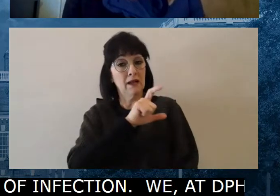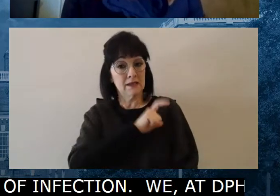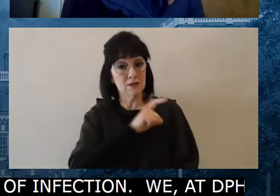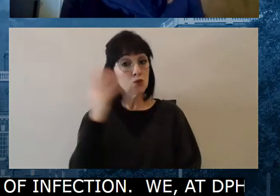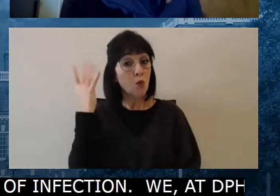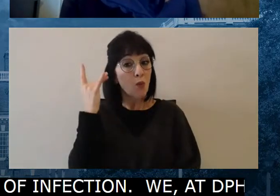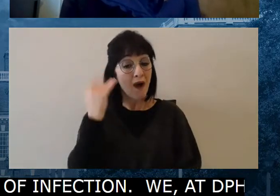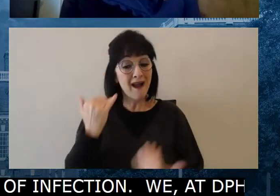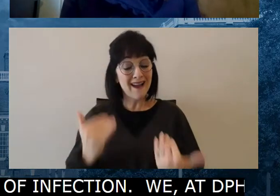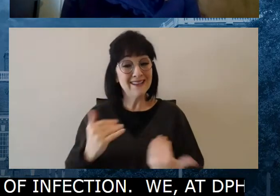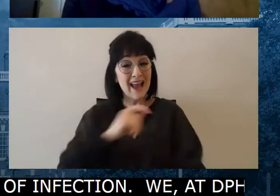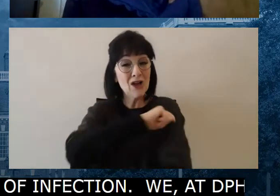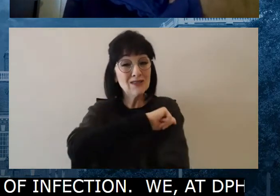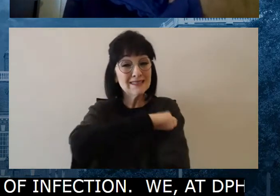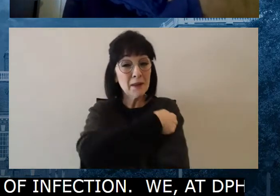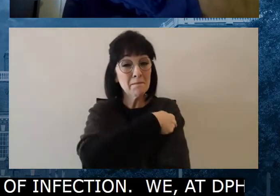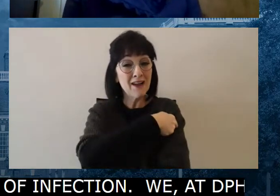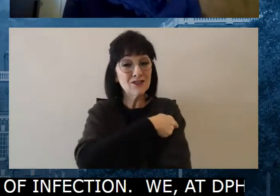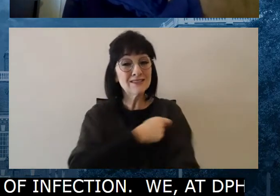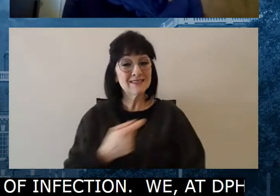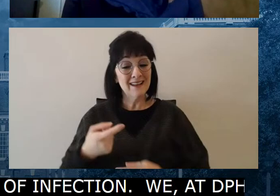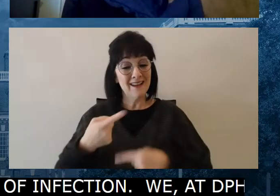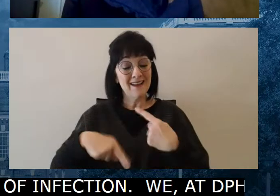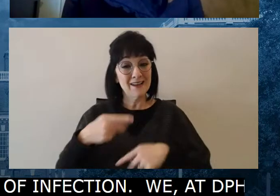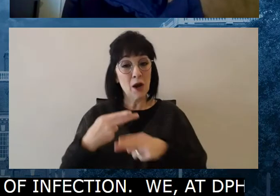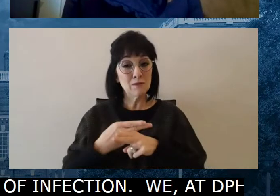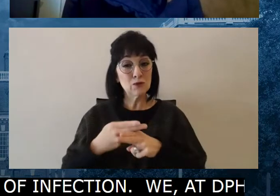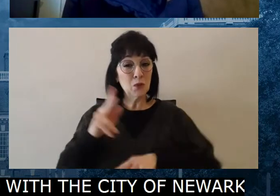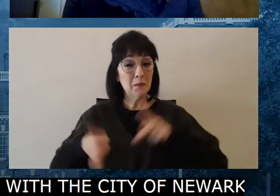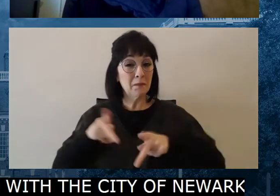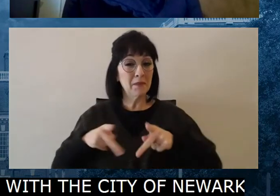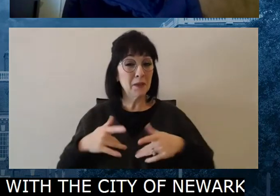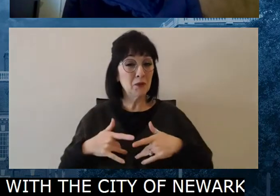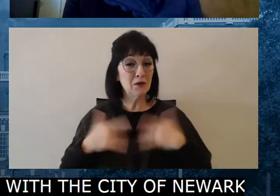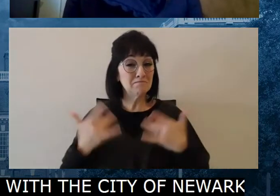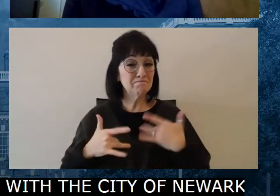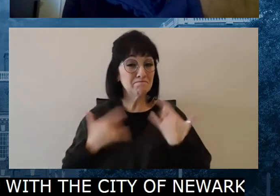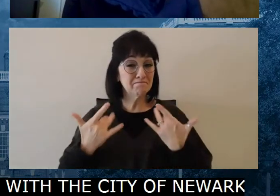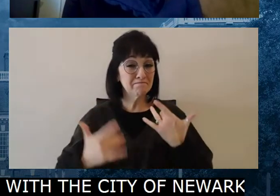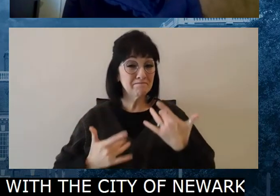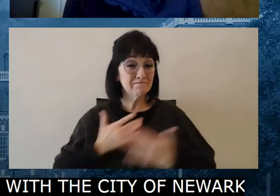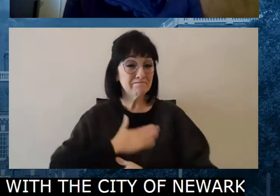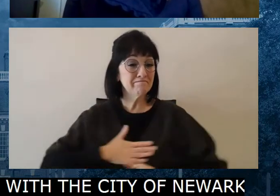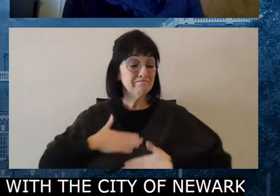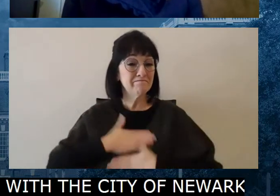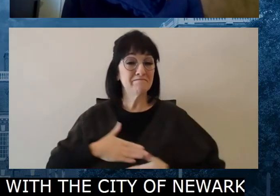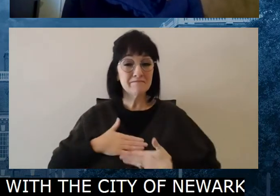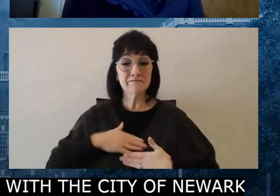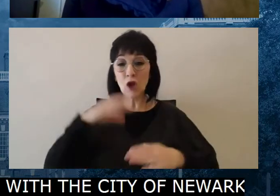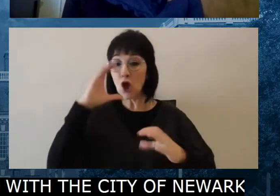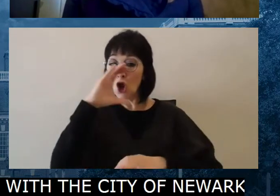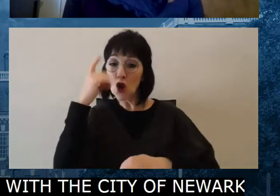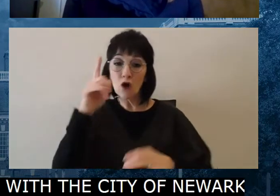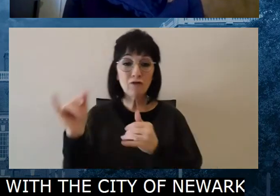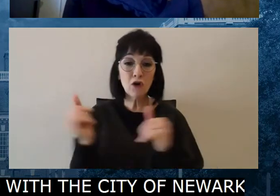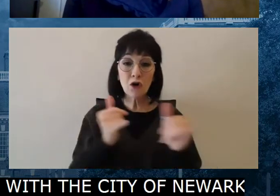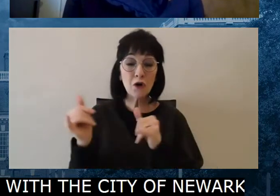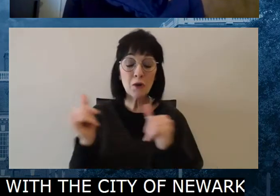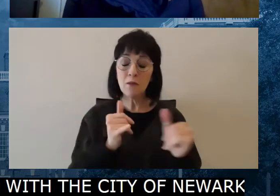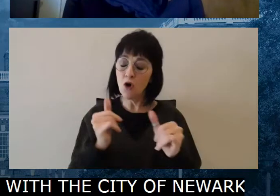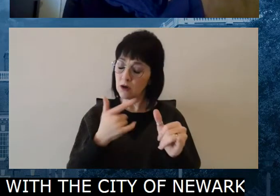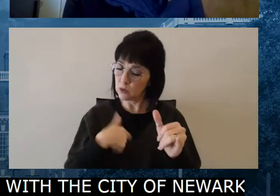Day. Other areas of concern this week are Houston, Magnolia, Harbison, in